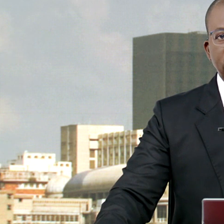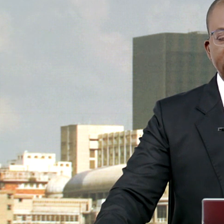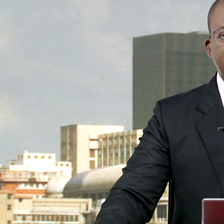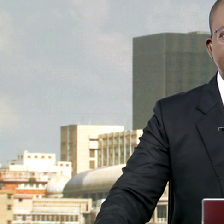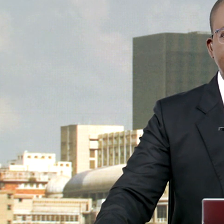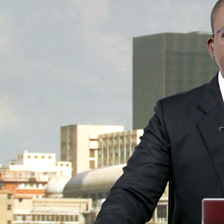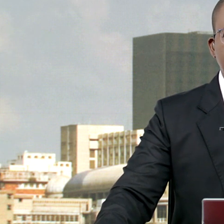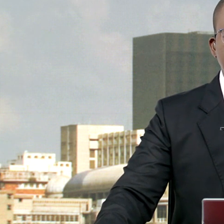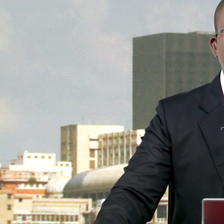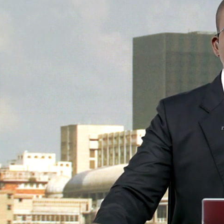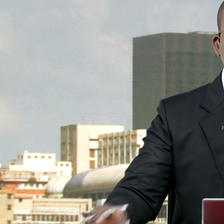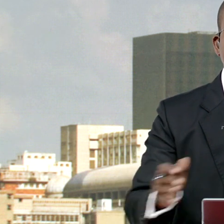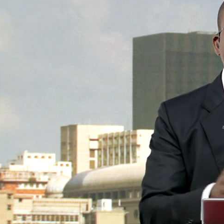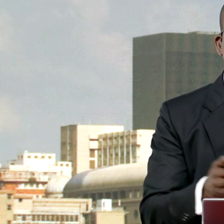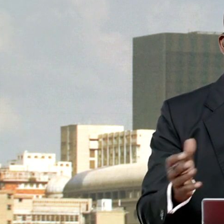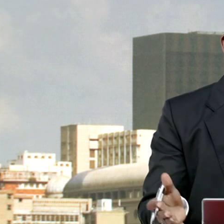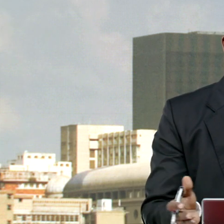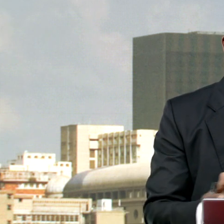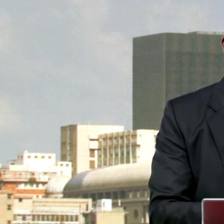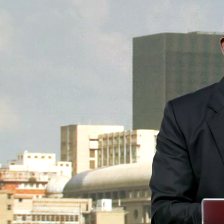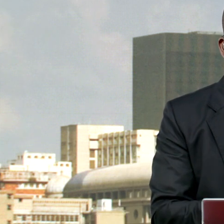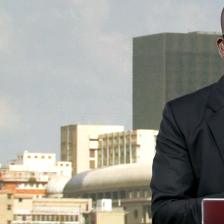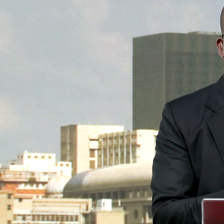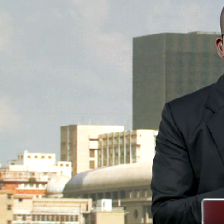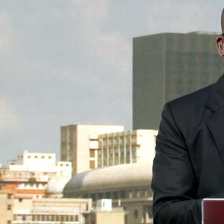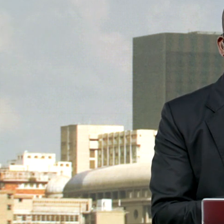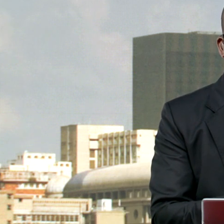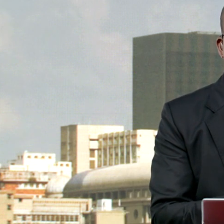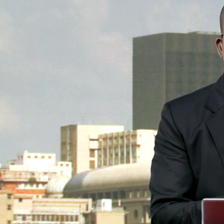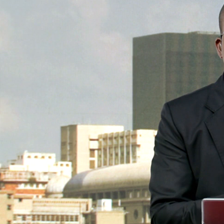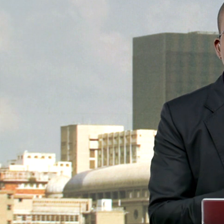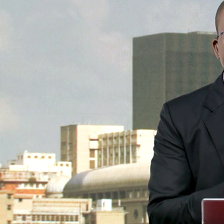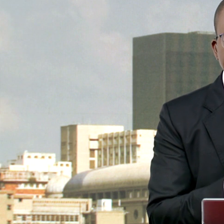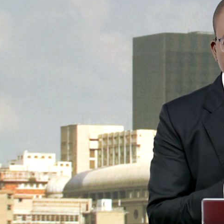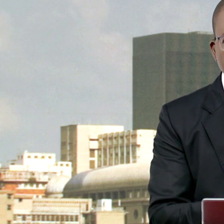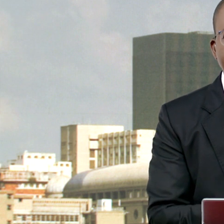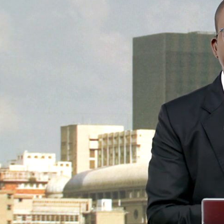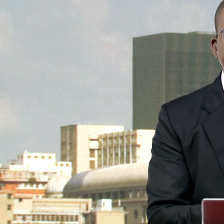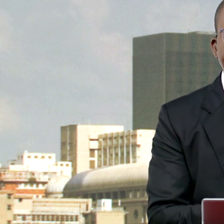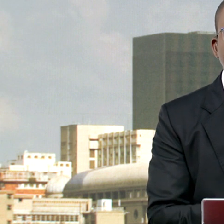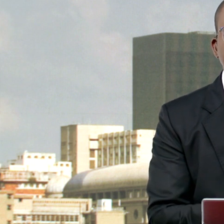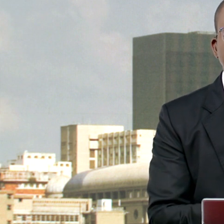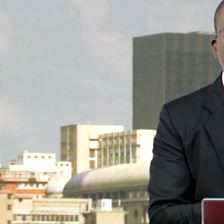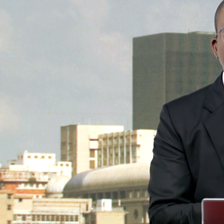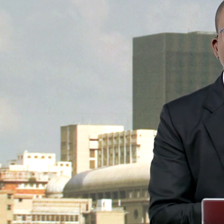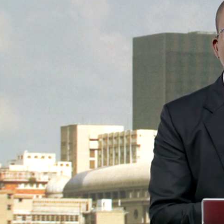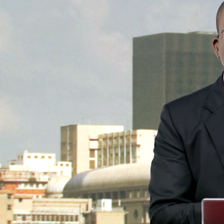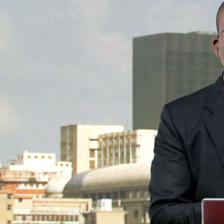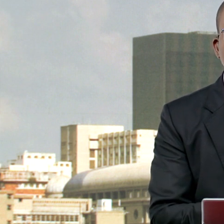required for South African for sign language to be required to be recognized rather as the 12th language.